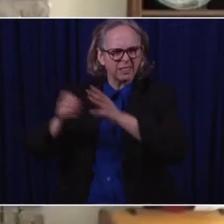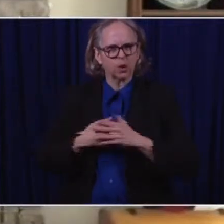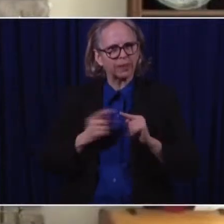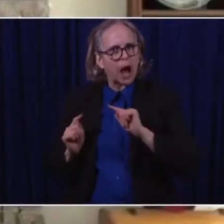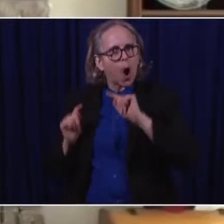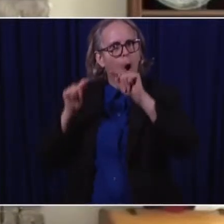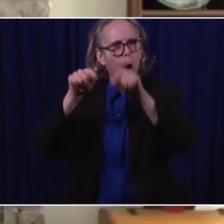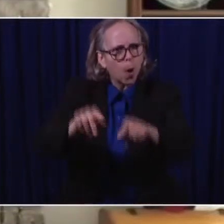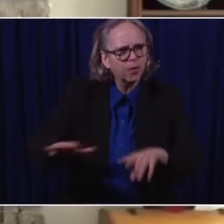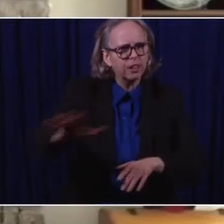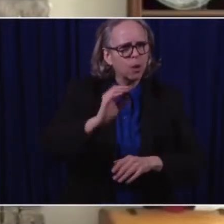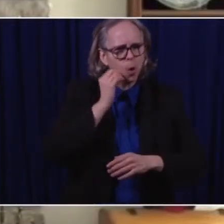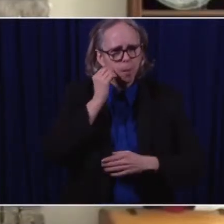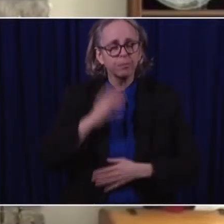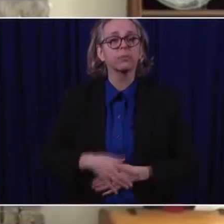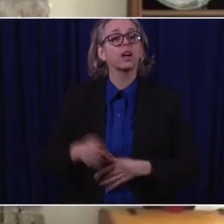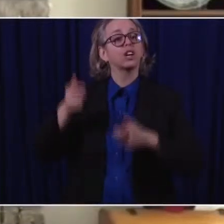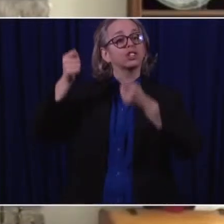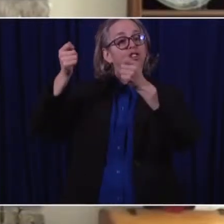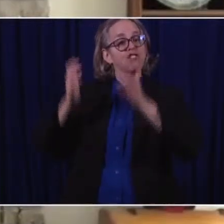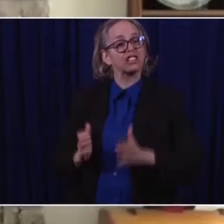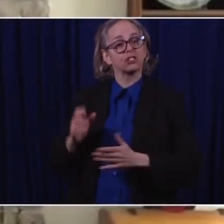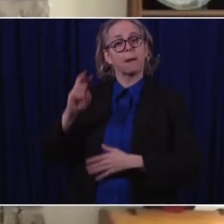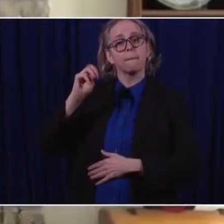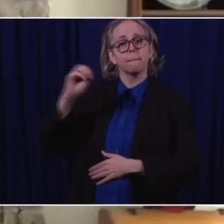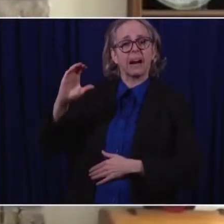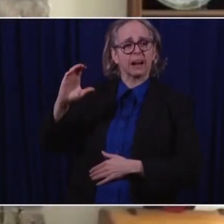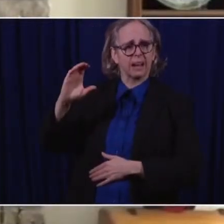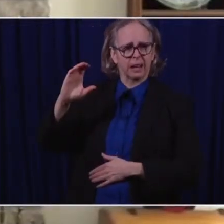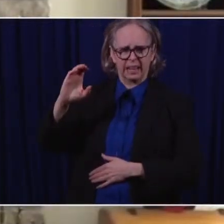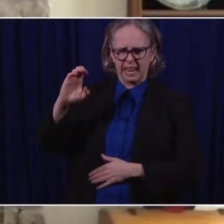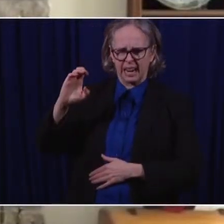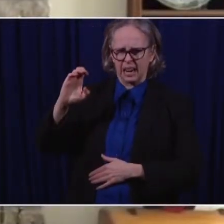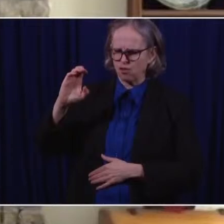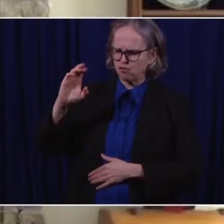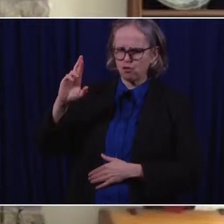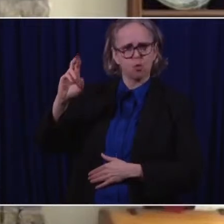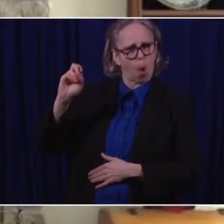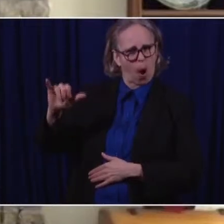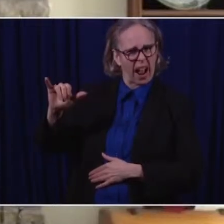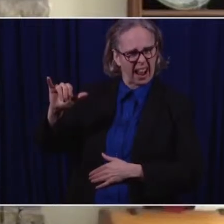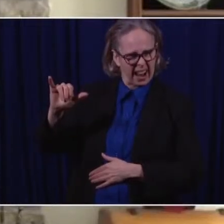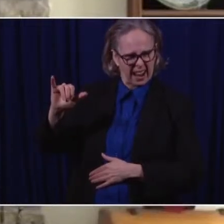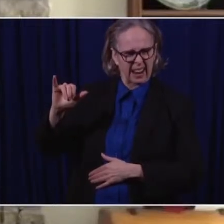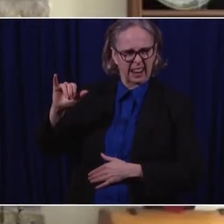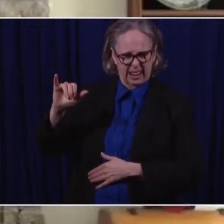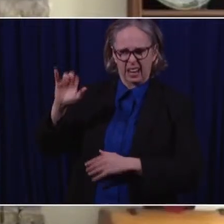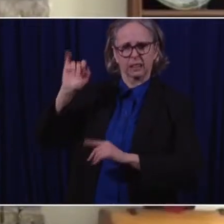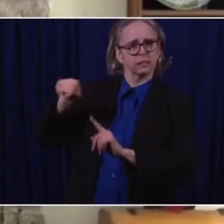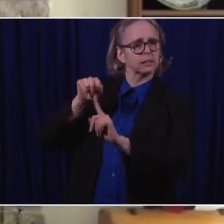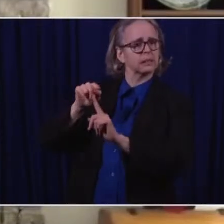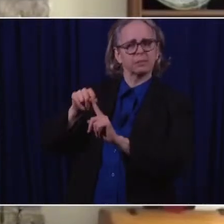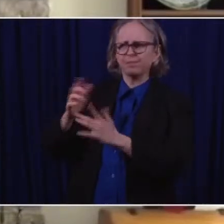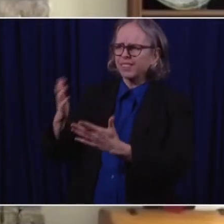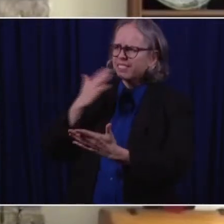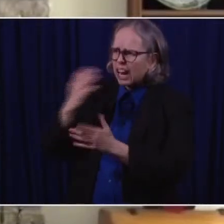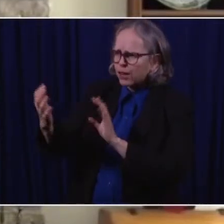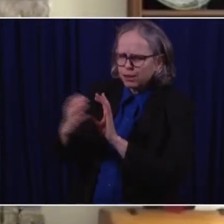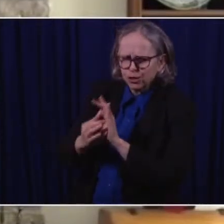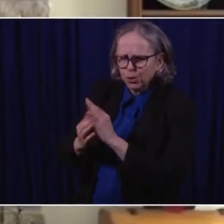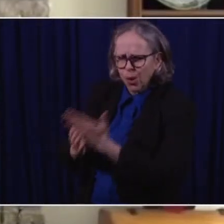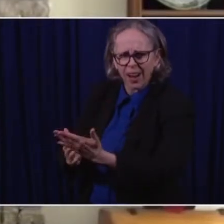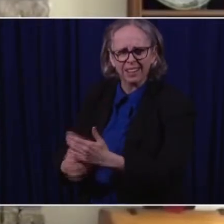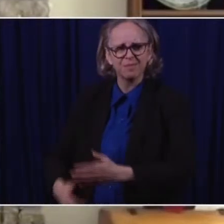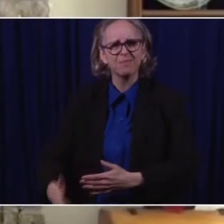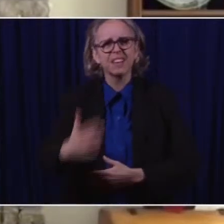Racell Mcelroy. Director, thanks for joining us. Absolutely. Good afternoon, Governor. As you stated, we're